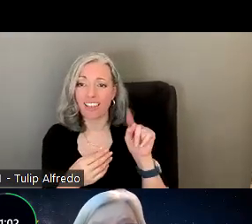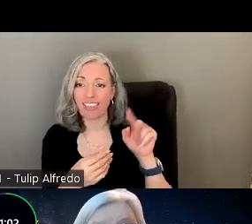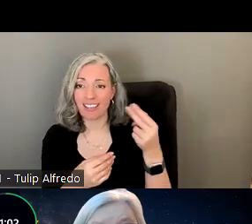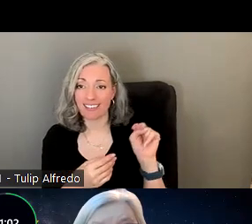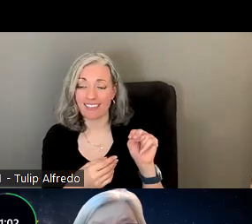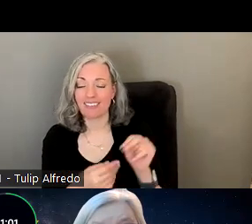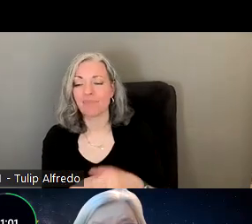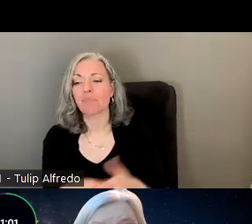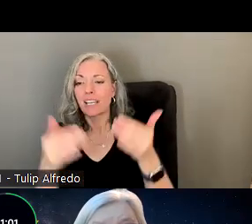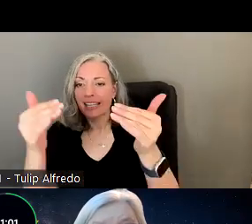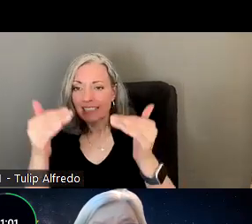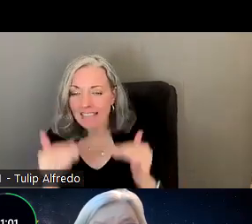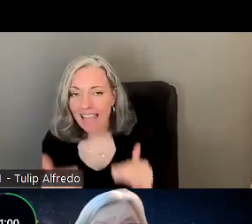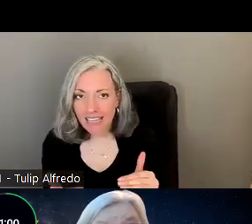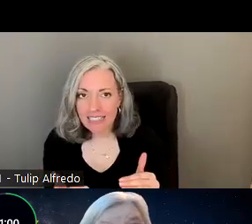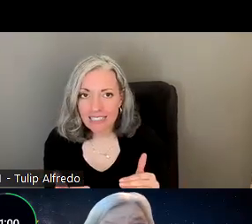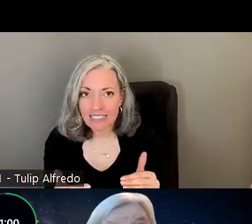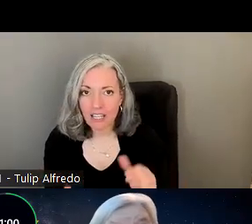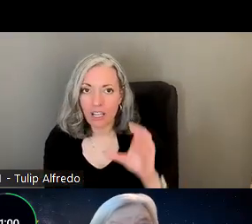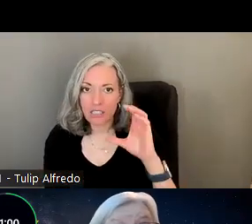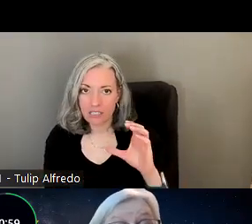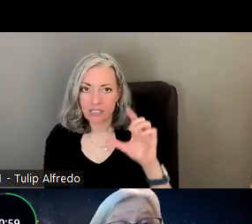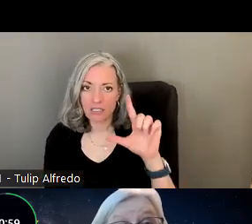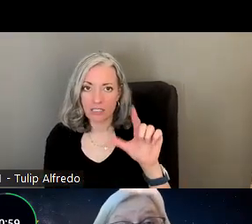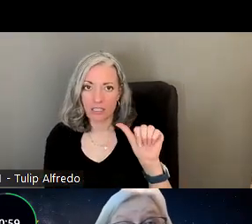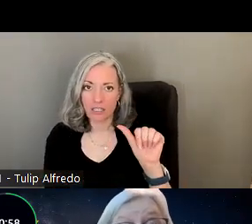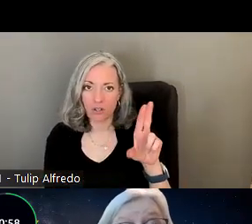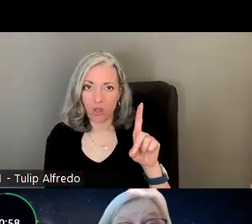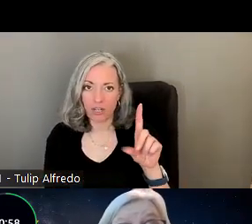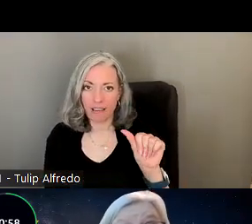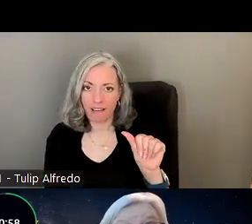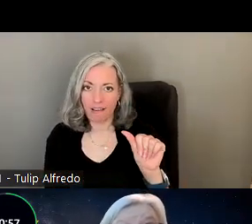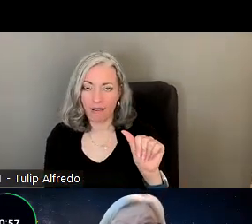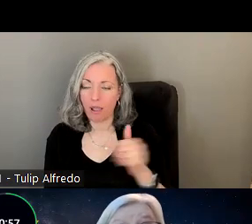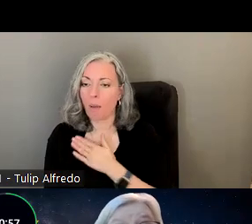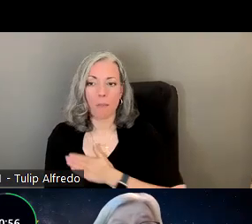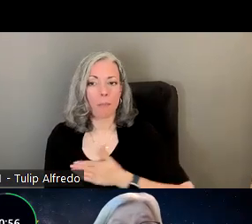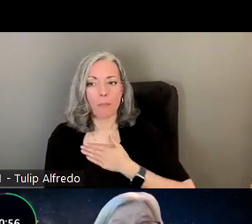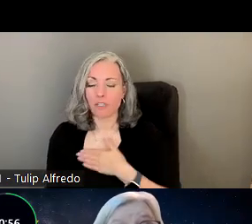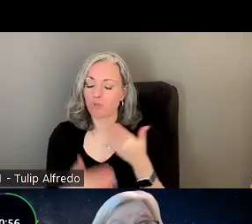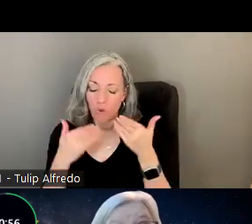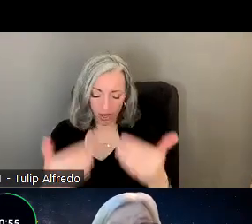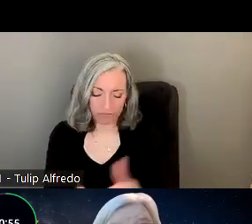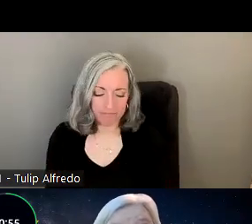Our next public comment comes from Claudia. Claudia, please go ahead. You can unmute yourself.